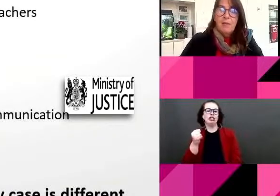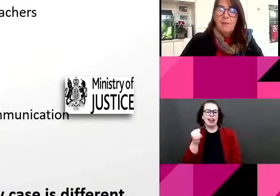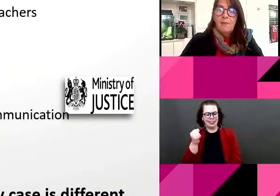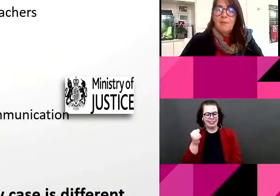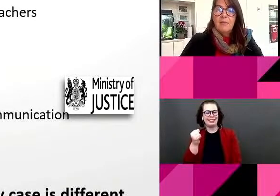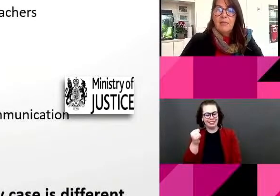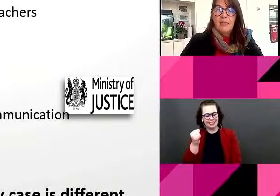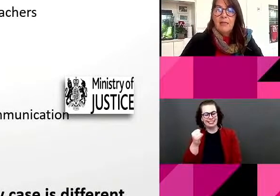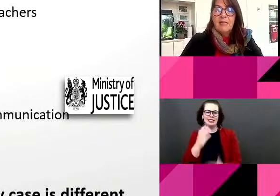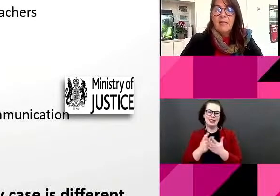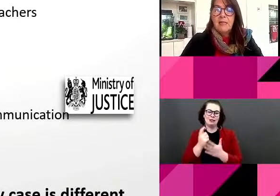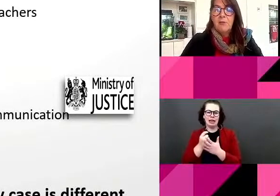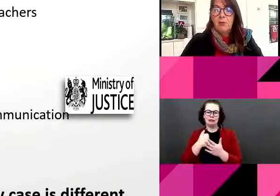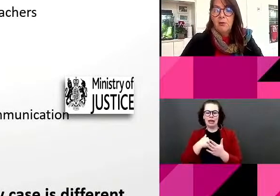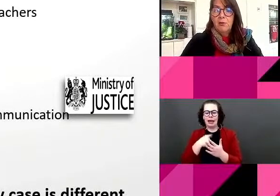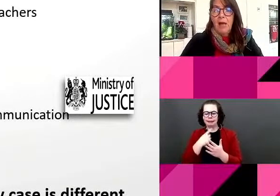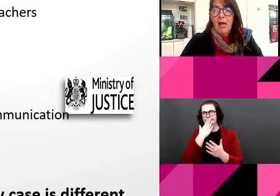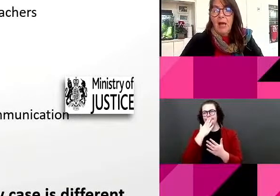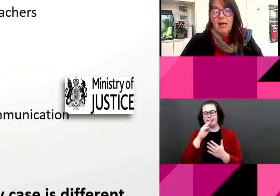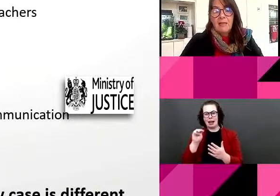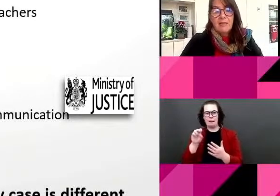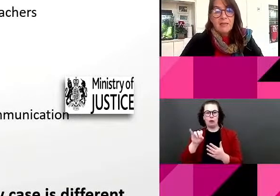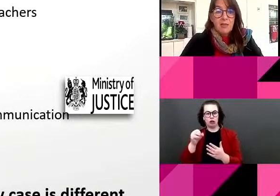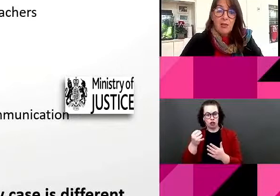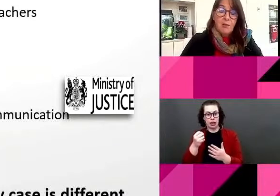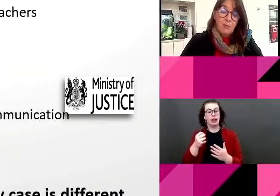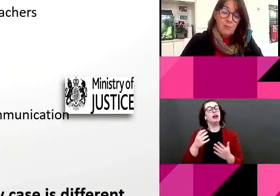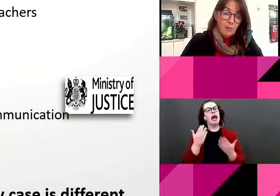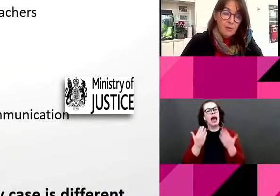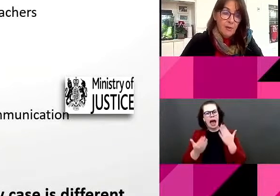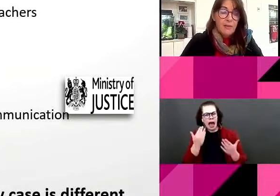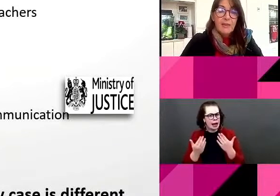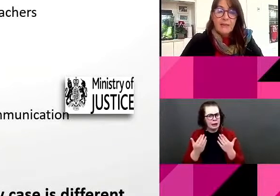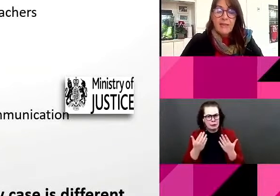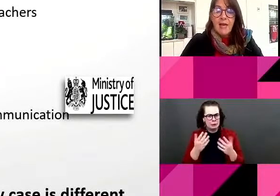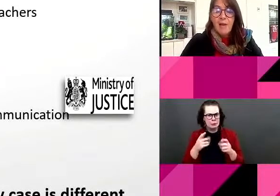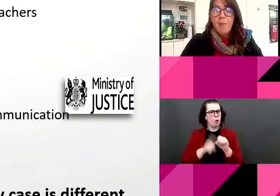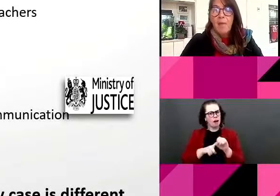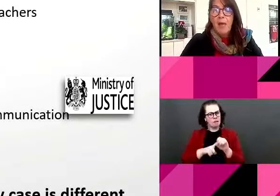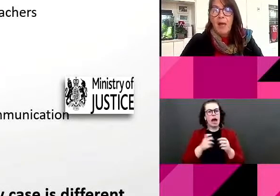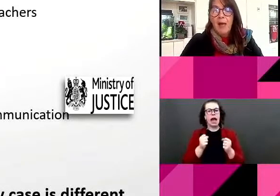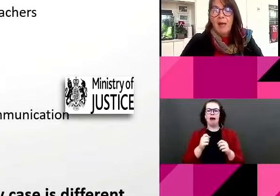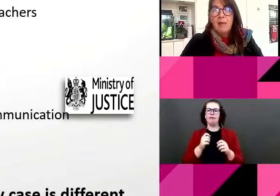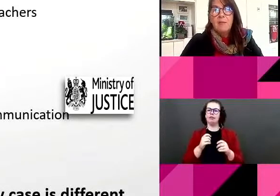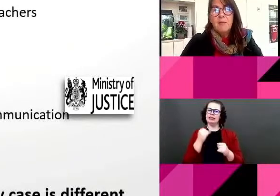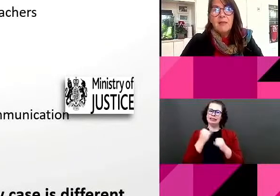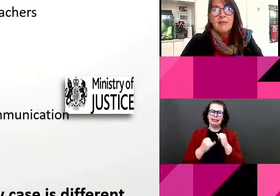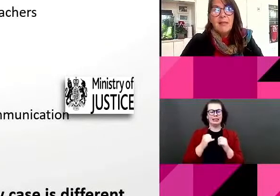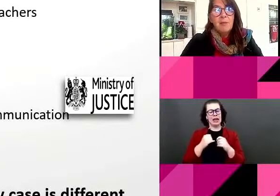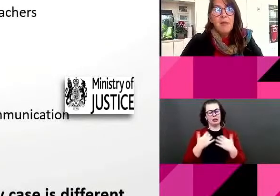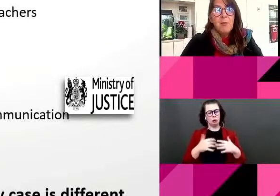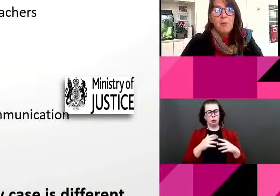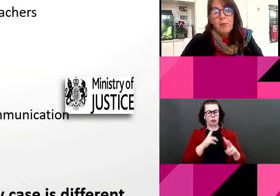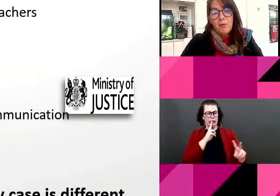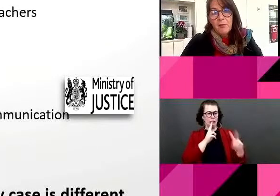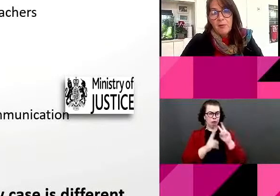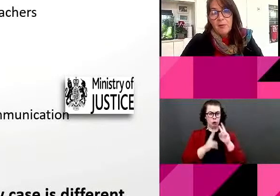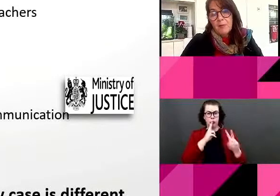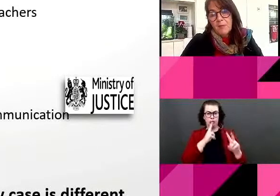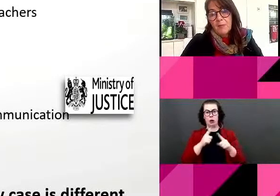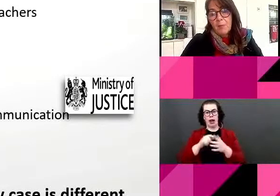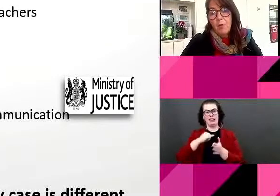very detailed interview and an exam. And they select people